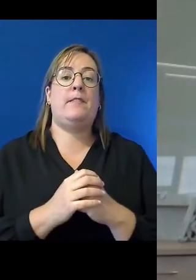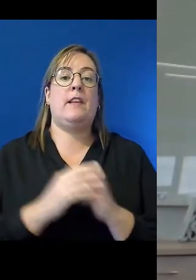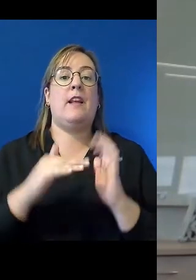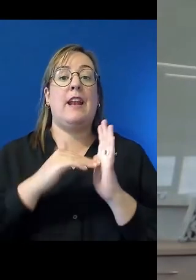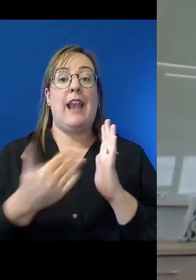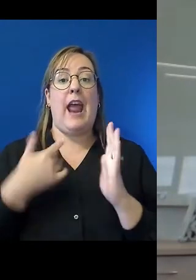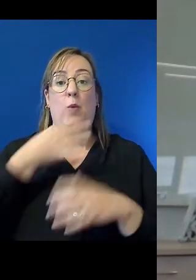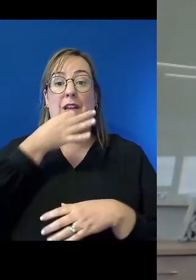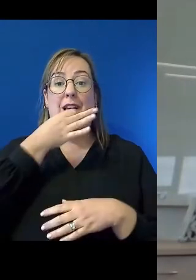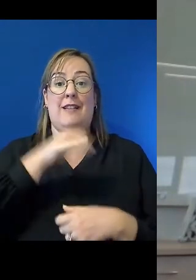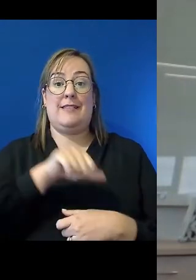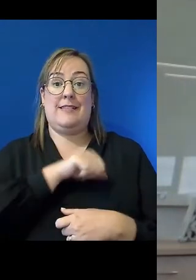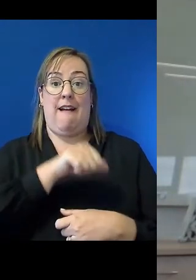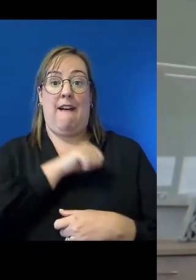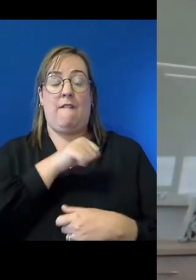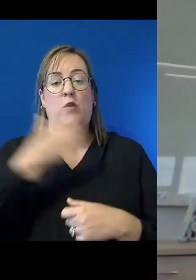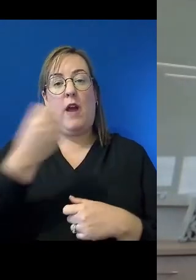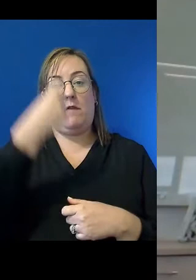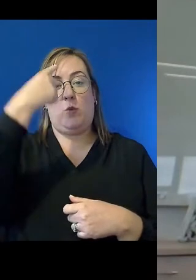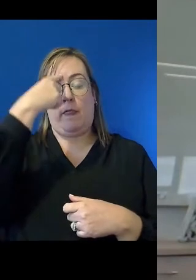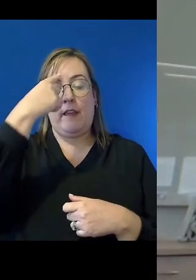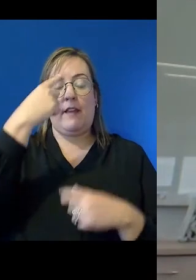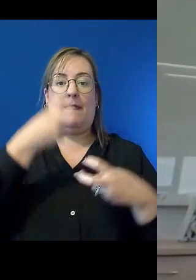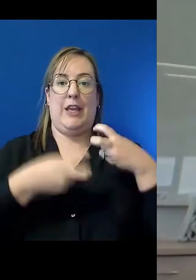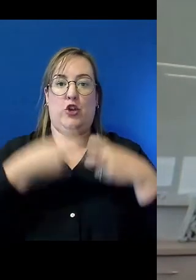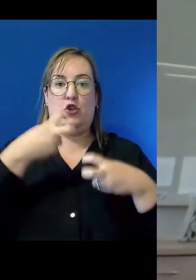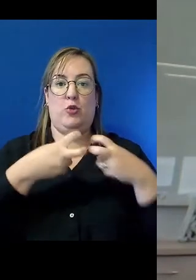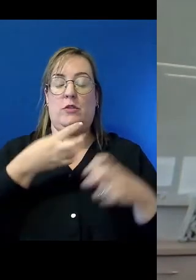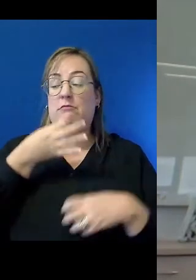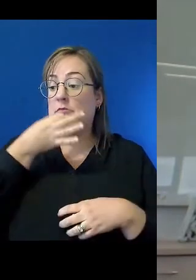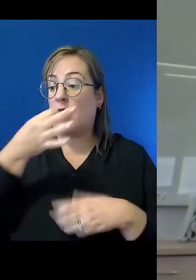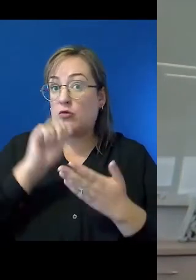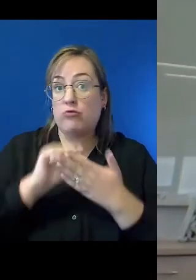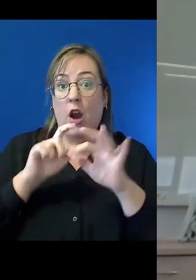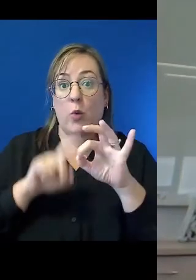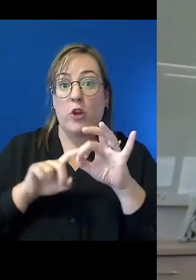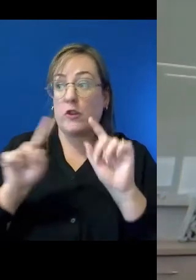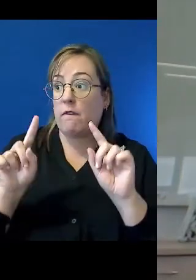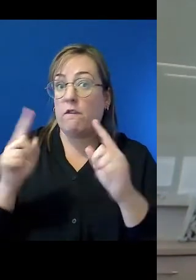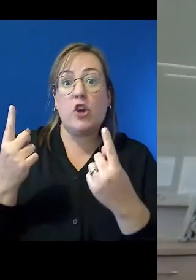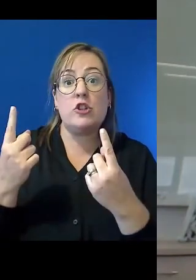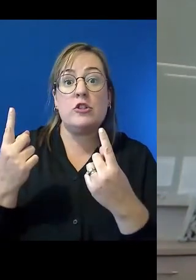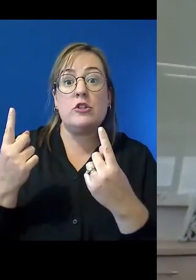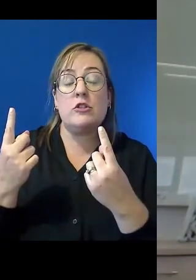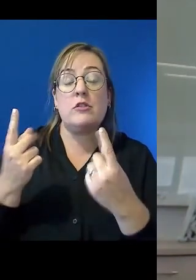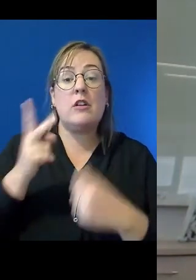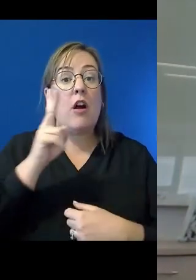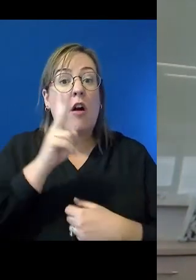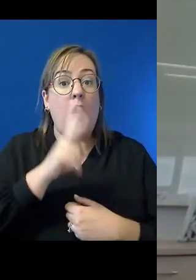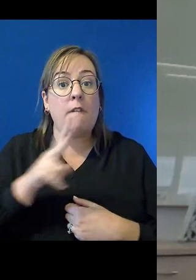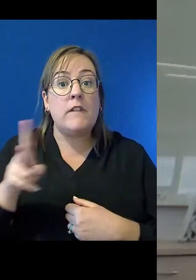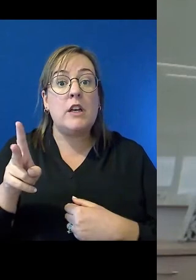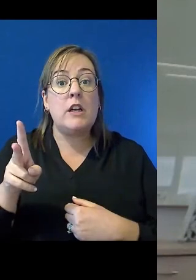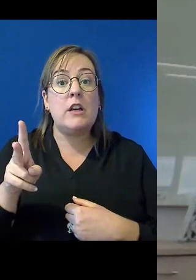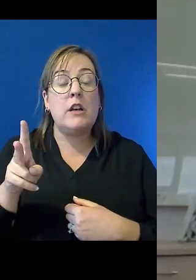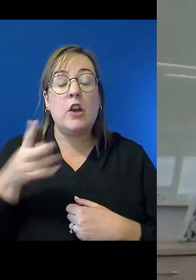staff to think about those issues, ask the right questions. And of course, quite often you'll find that many